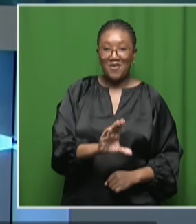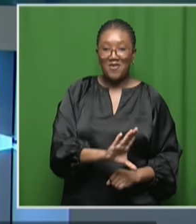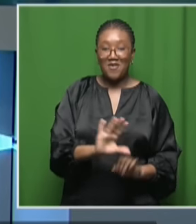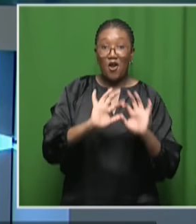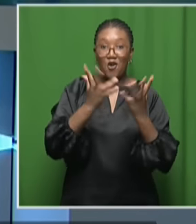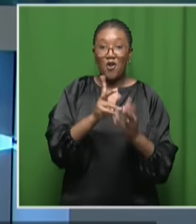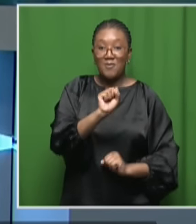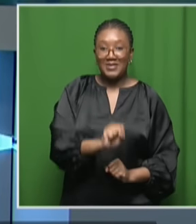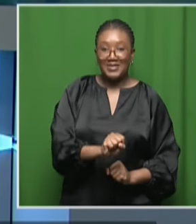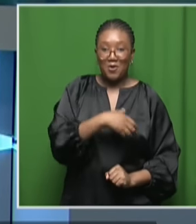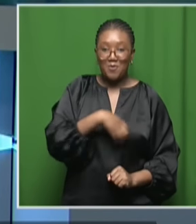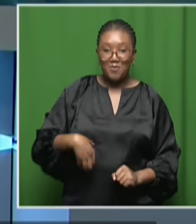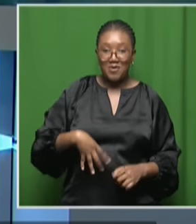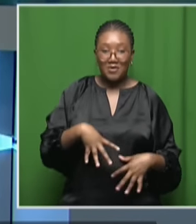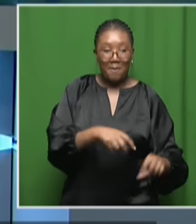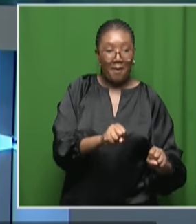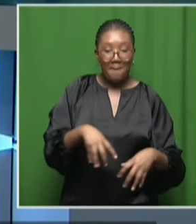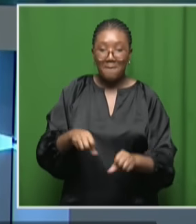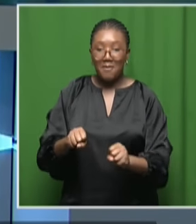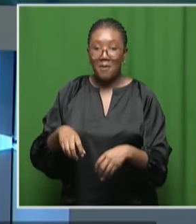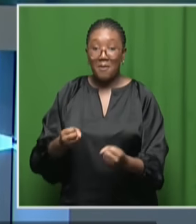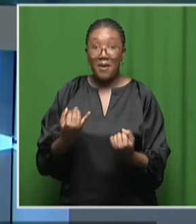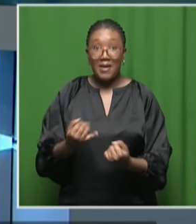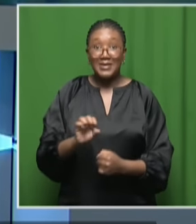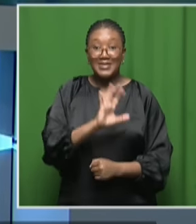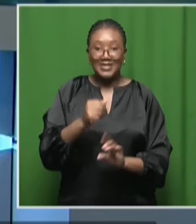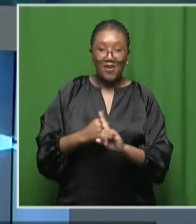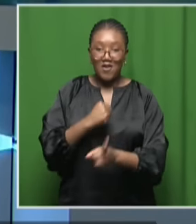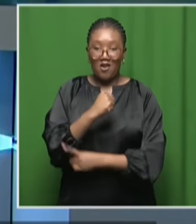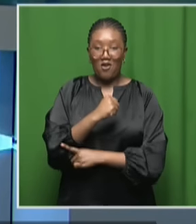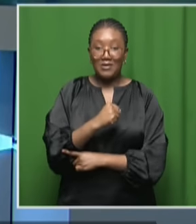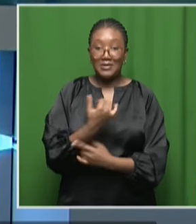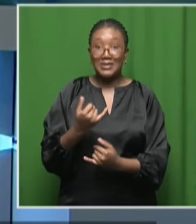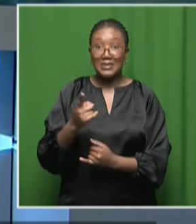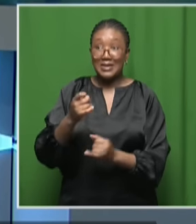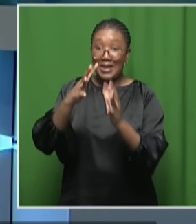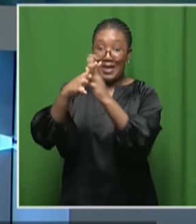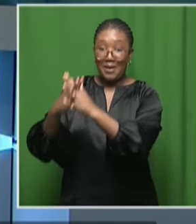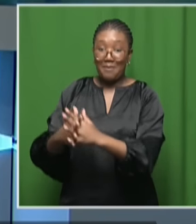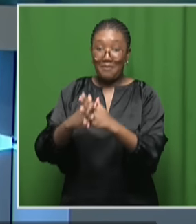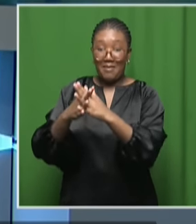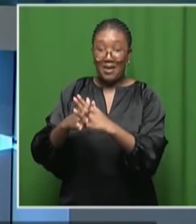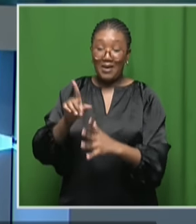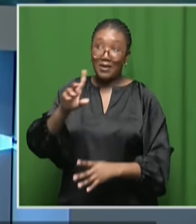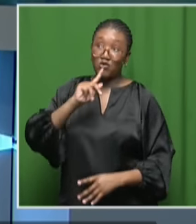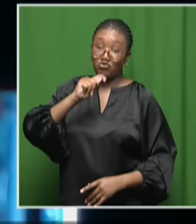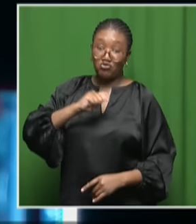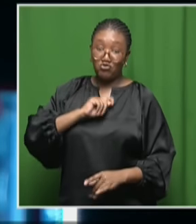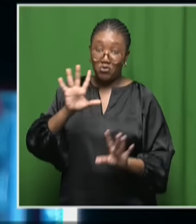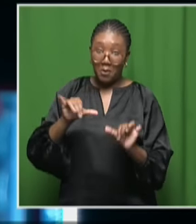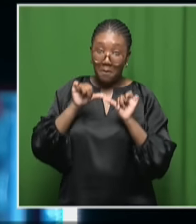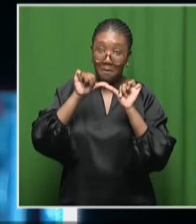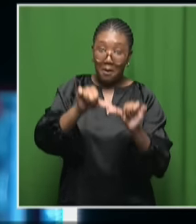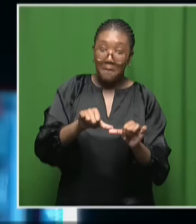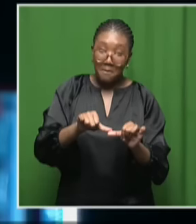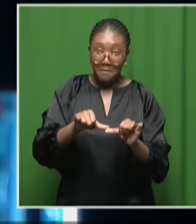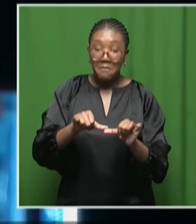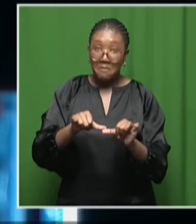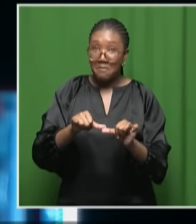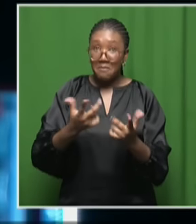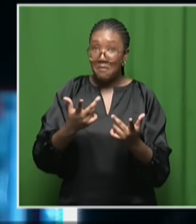presidencies, and the risk and the question of, will the United States really, take the baton and